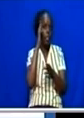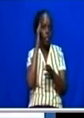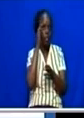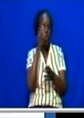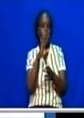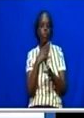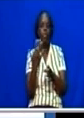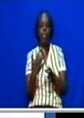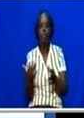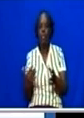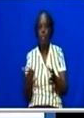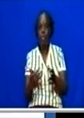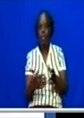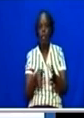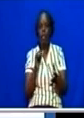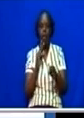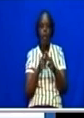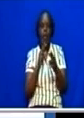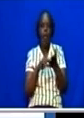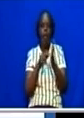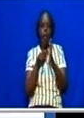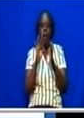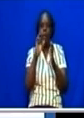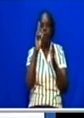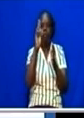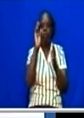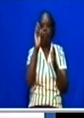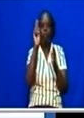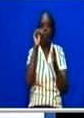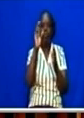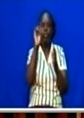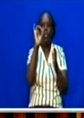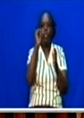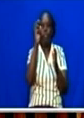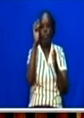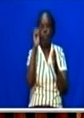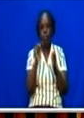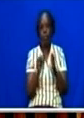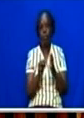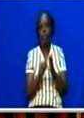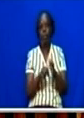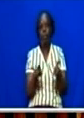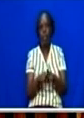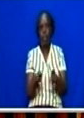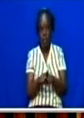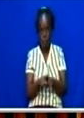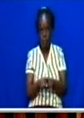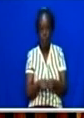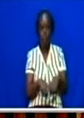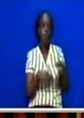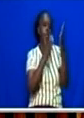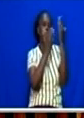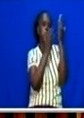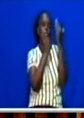a thing. That is what we term as function. So in that regard, we are required, or in